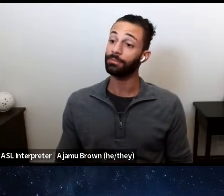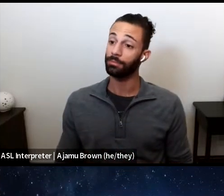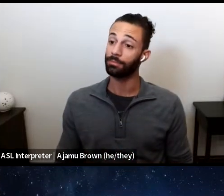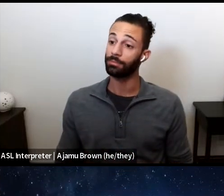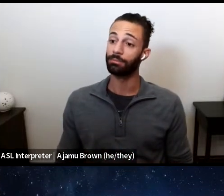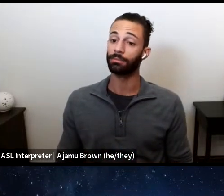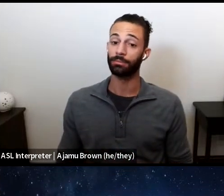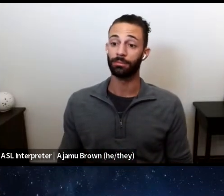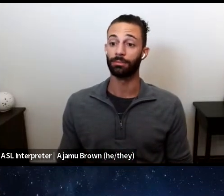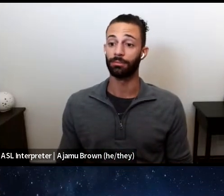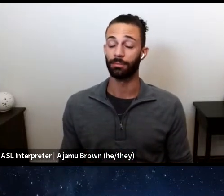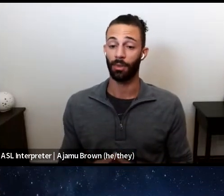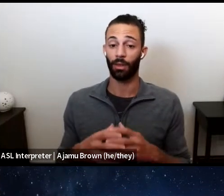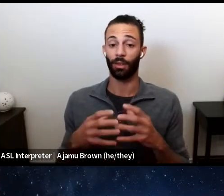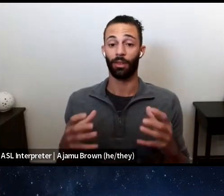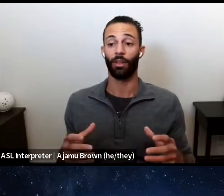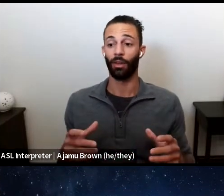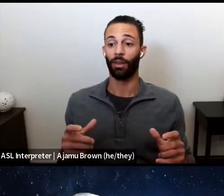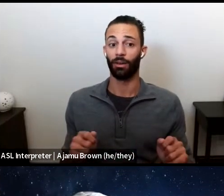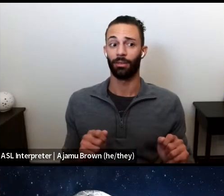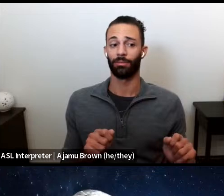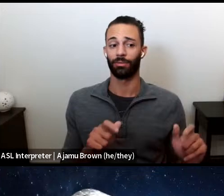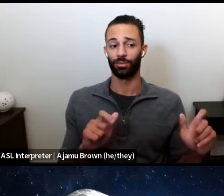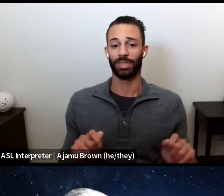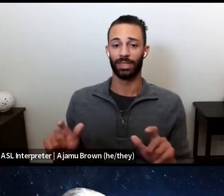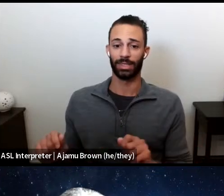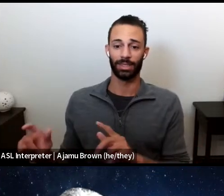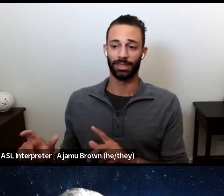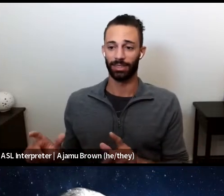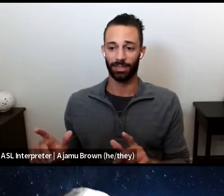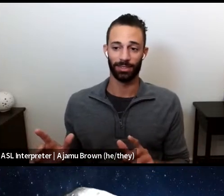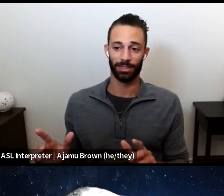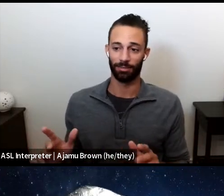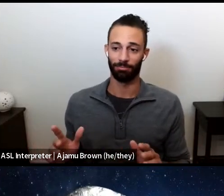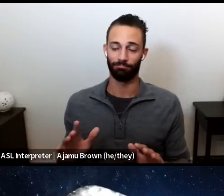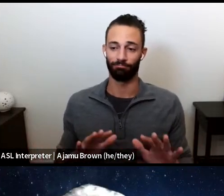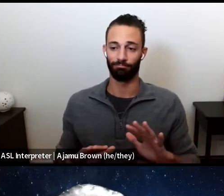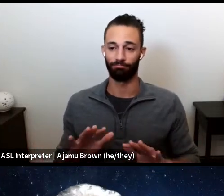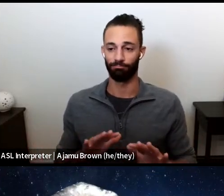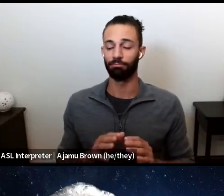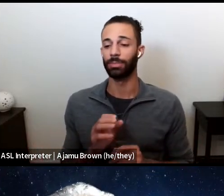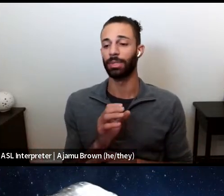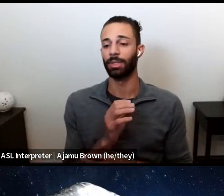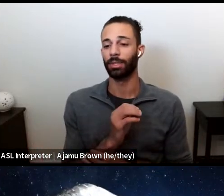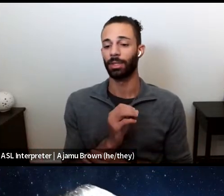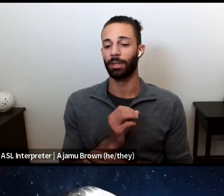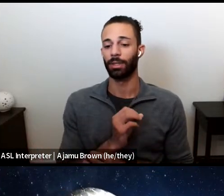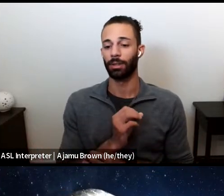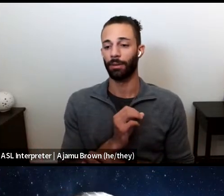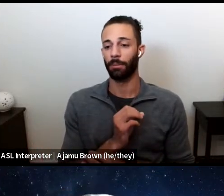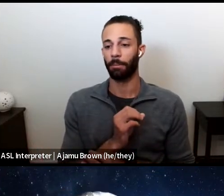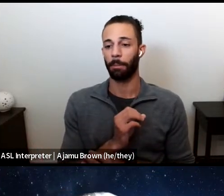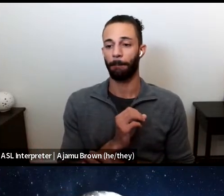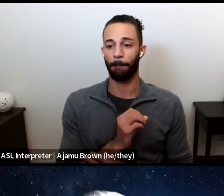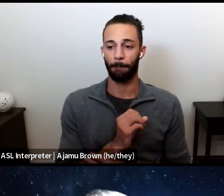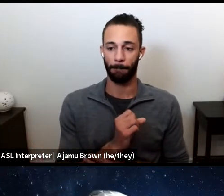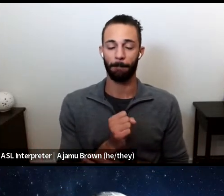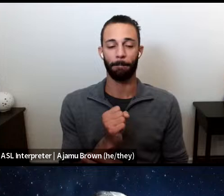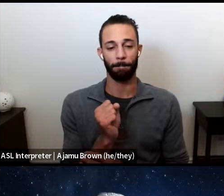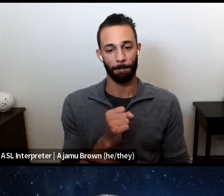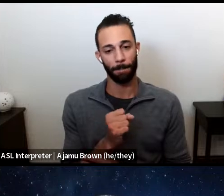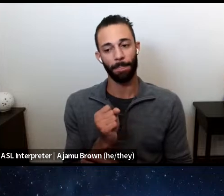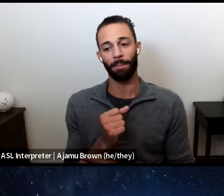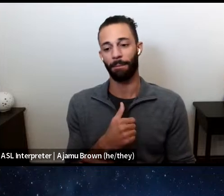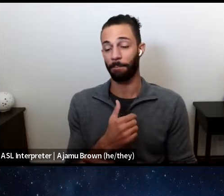of screens going on over here right now. Um, and so yeah, I'm